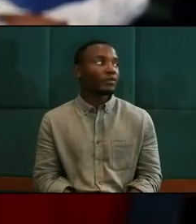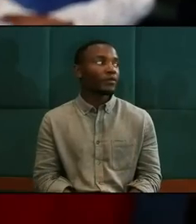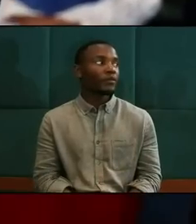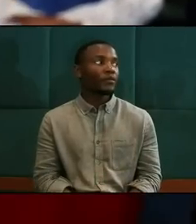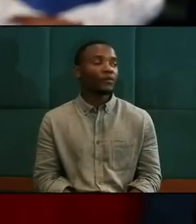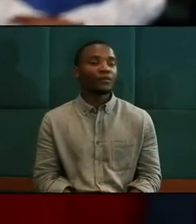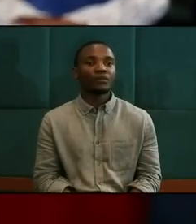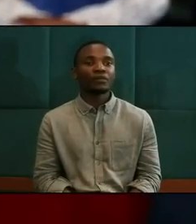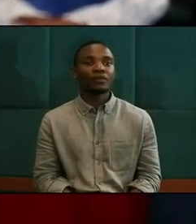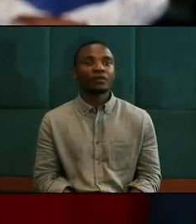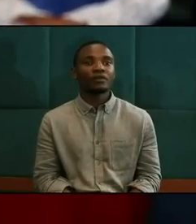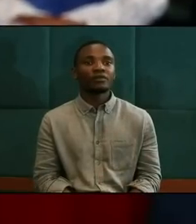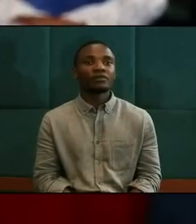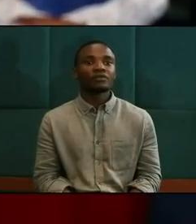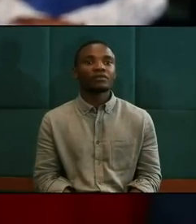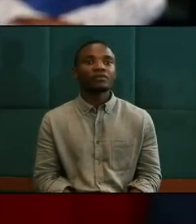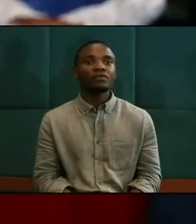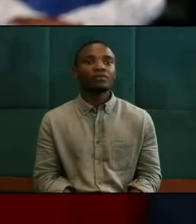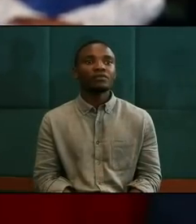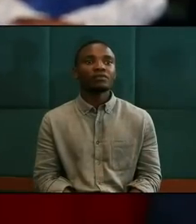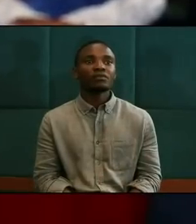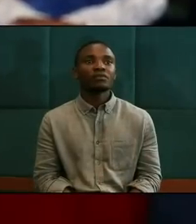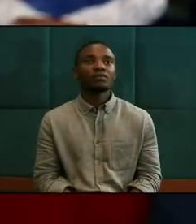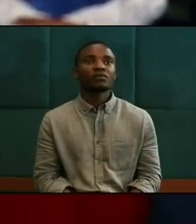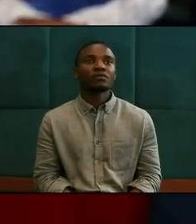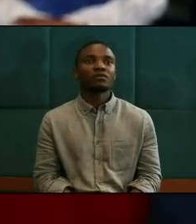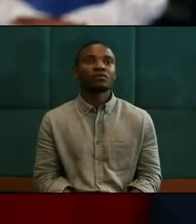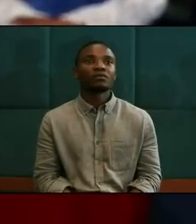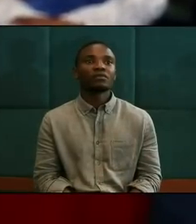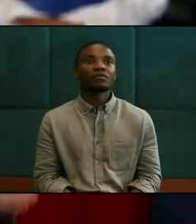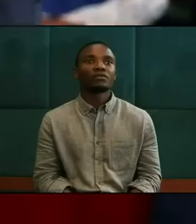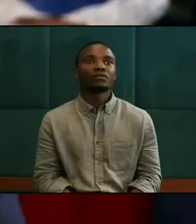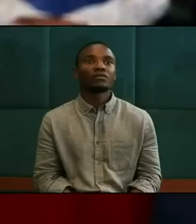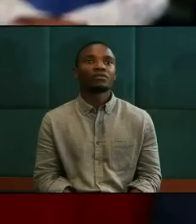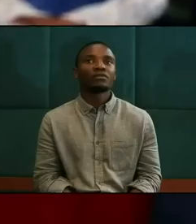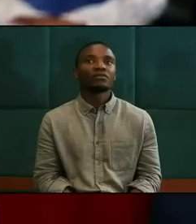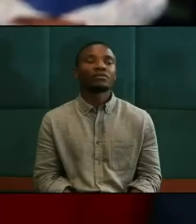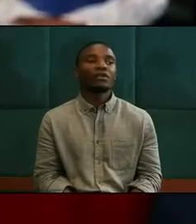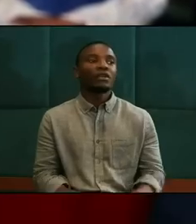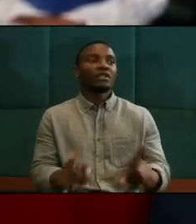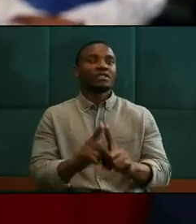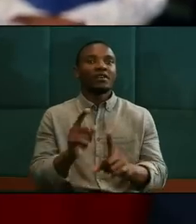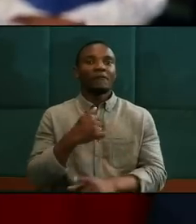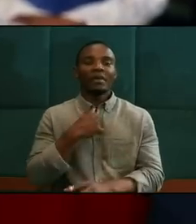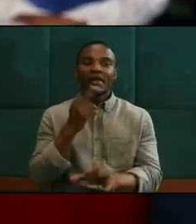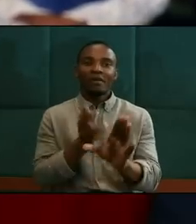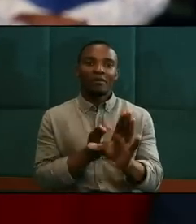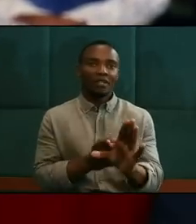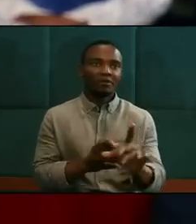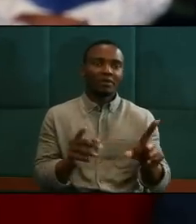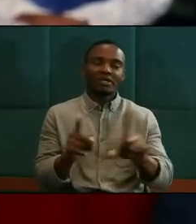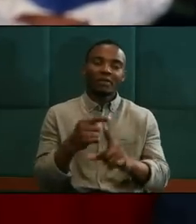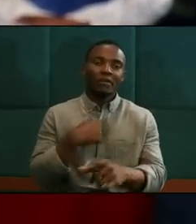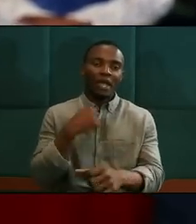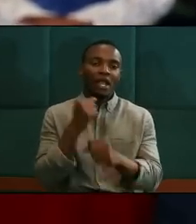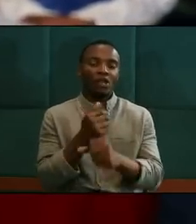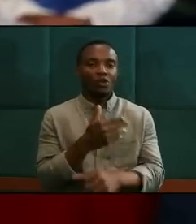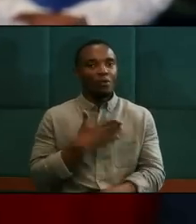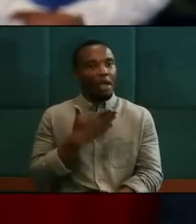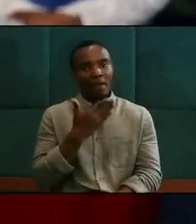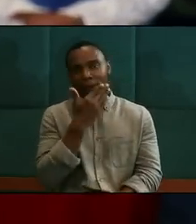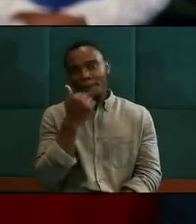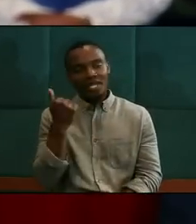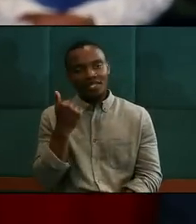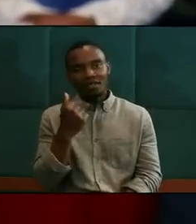not giving up. I'm going to remain on this team. I'm going to get involved. I'm going to do my best. Not giving